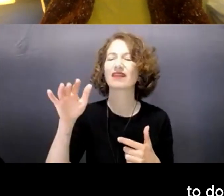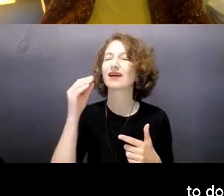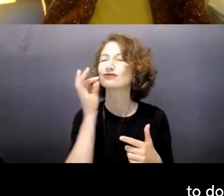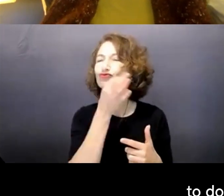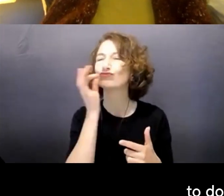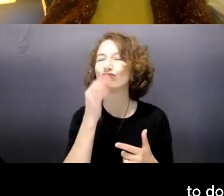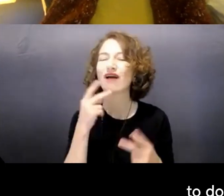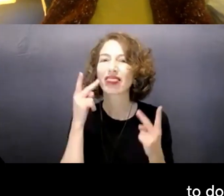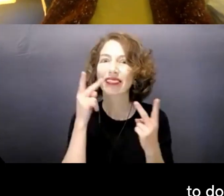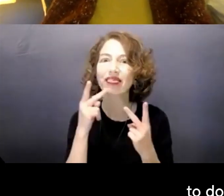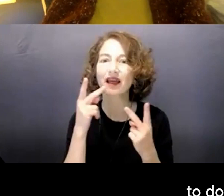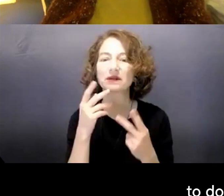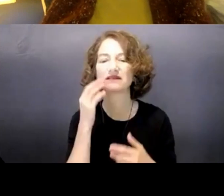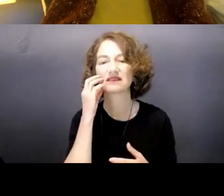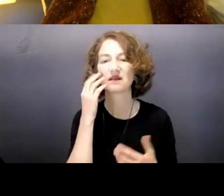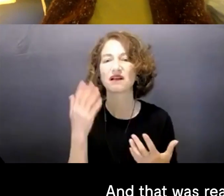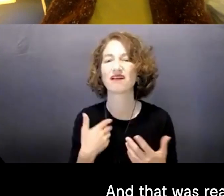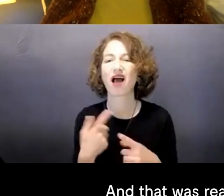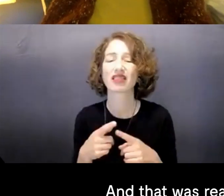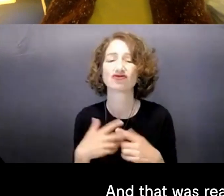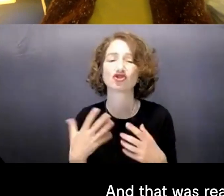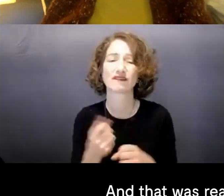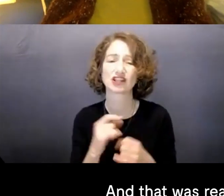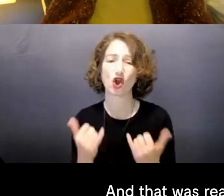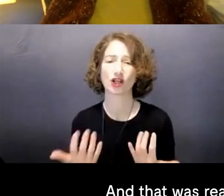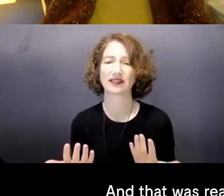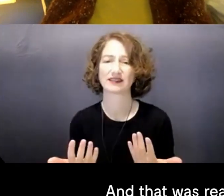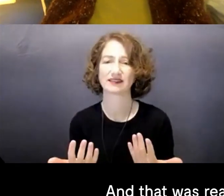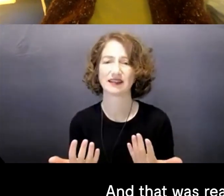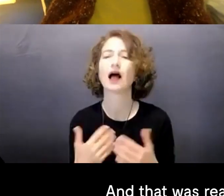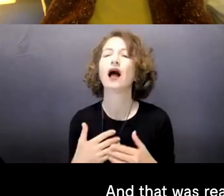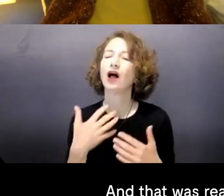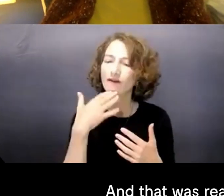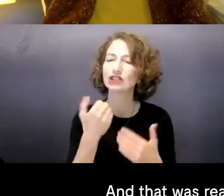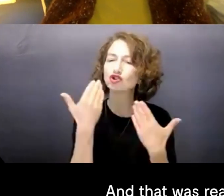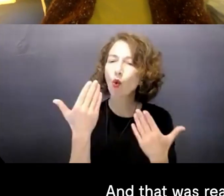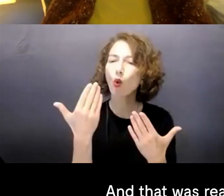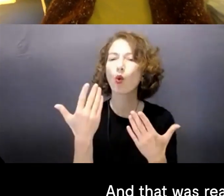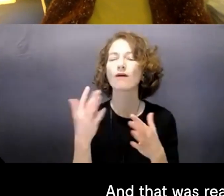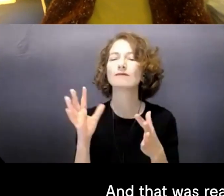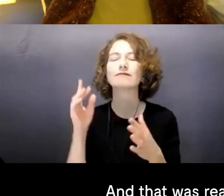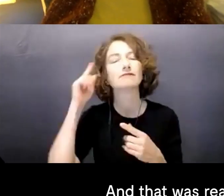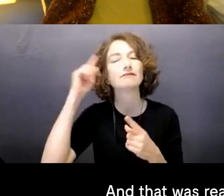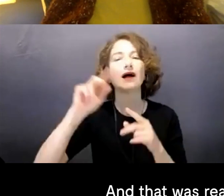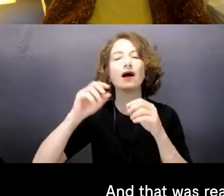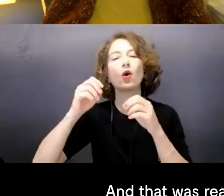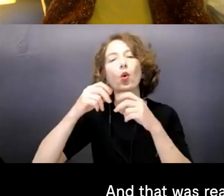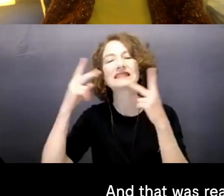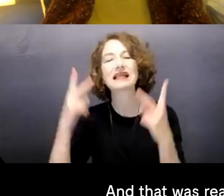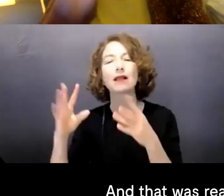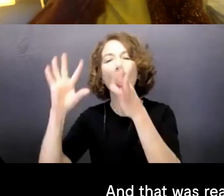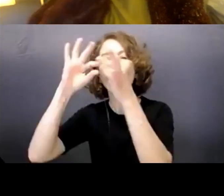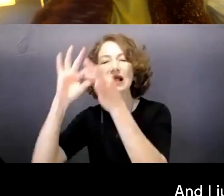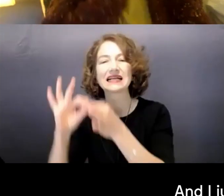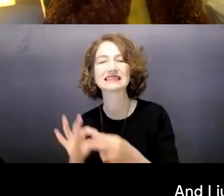do anything other than how I'm showing up today. And that was really difficult for me to think about, well, am I going to be